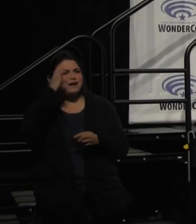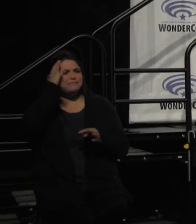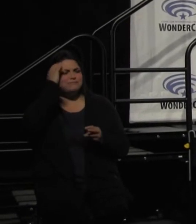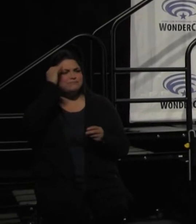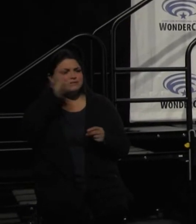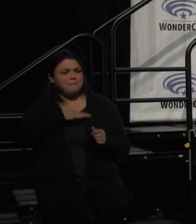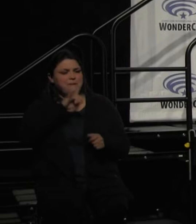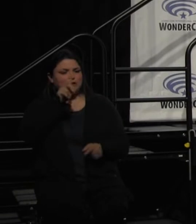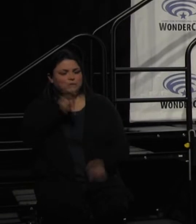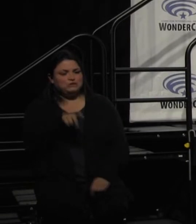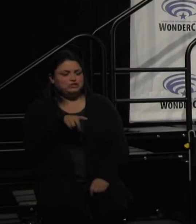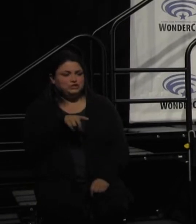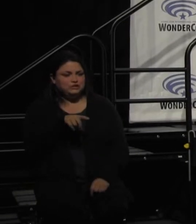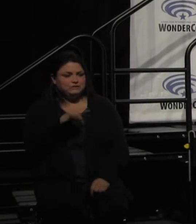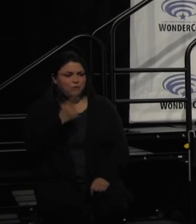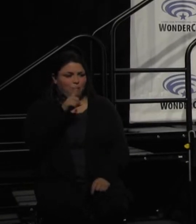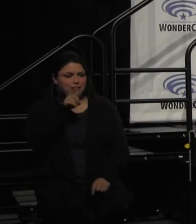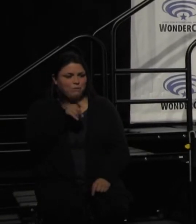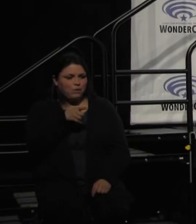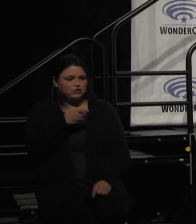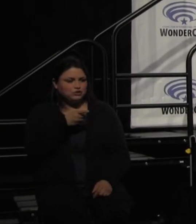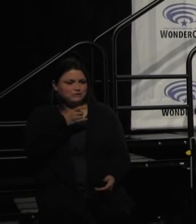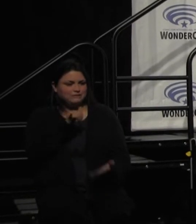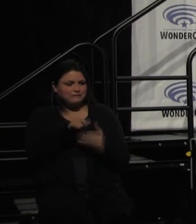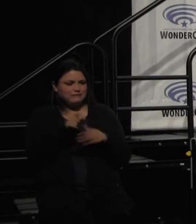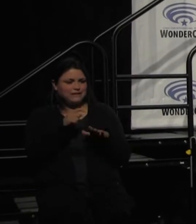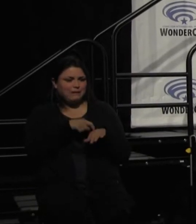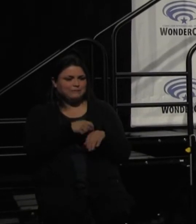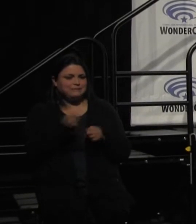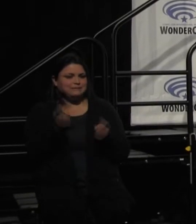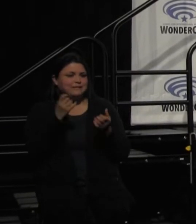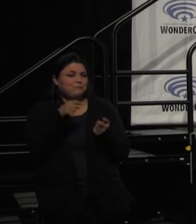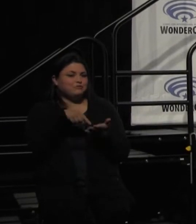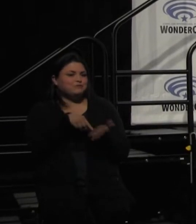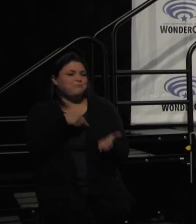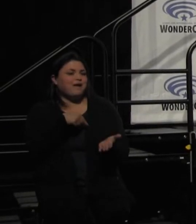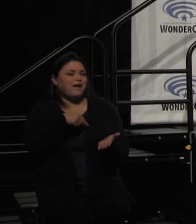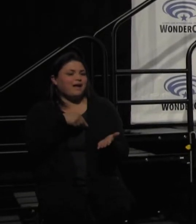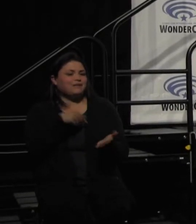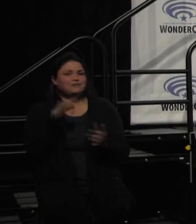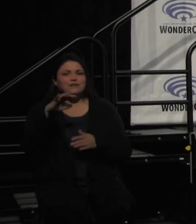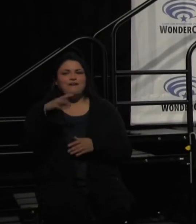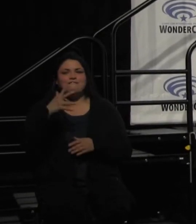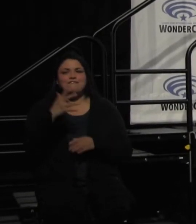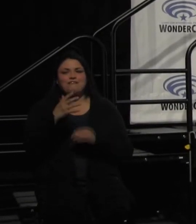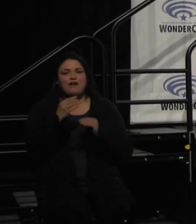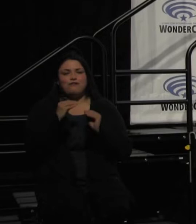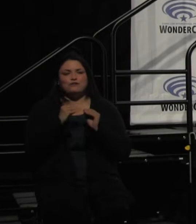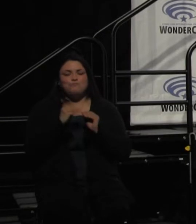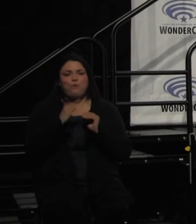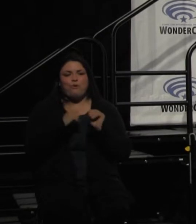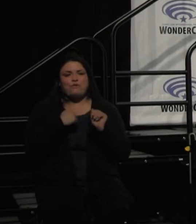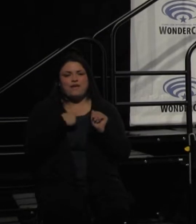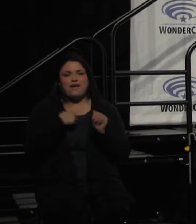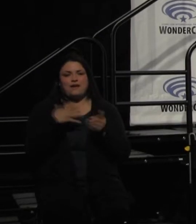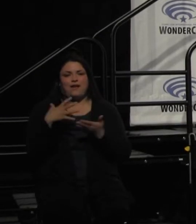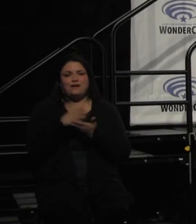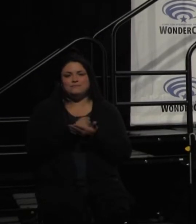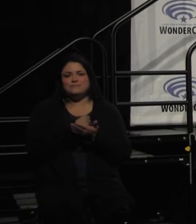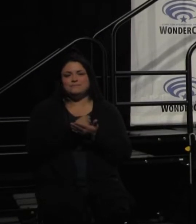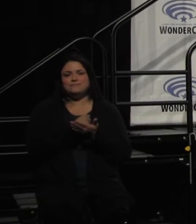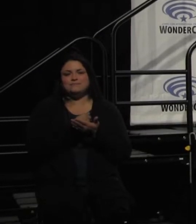My only question to Tommy was, how much does this pay? And it was $5 more than I was earning